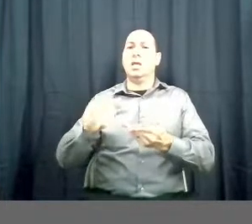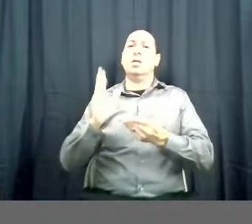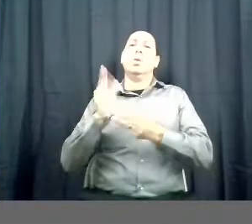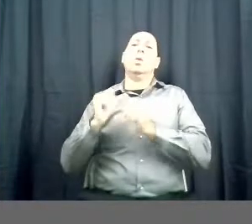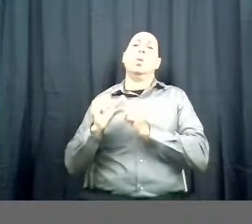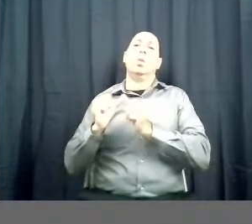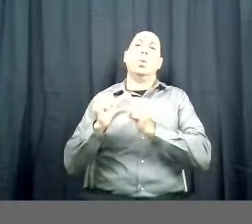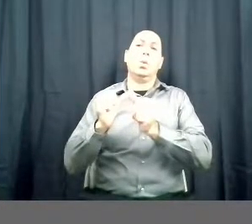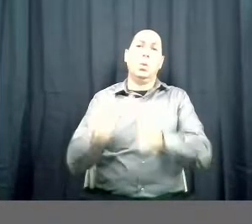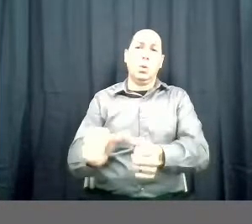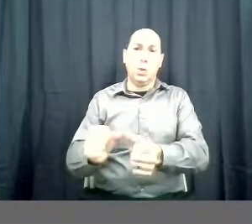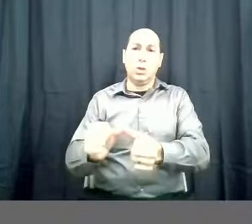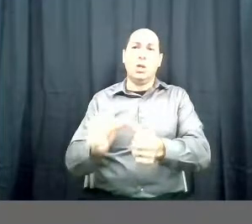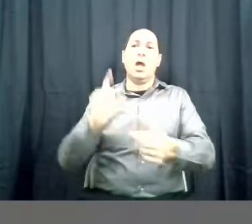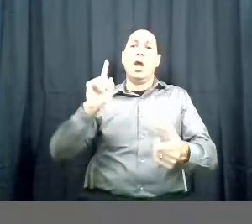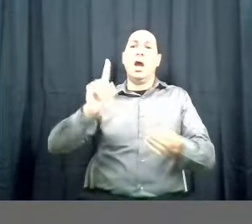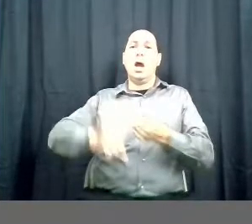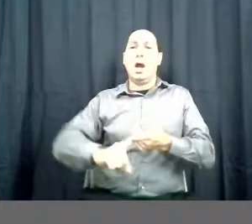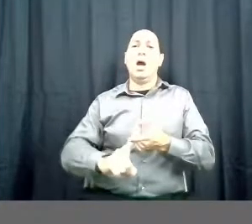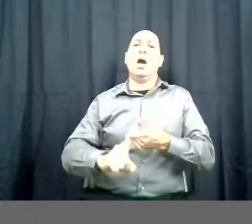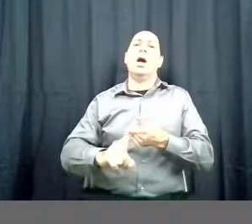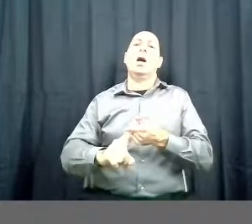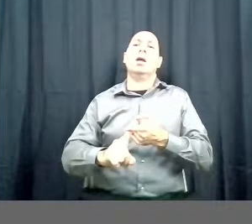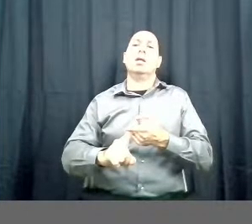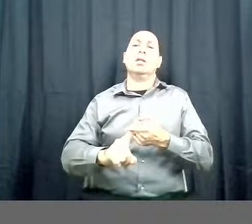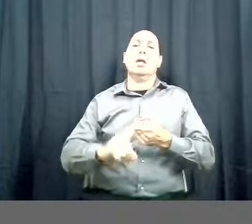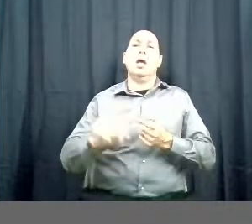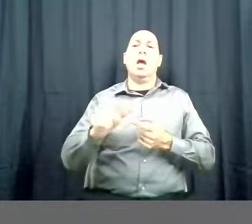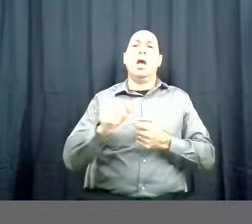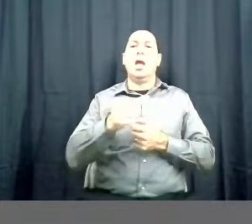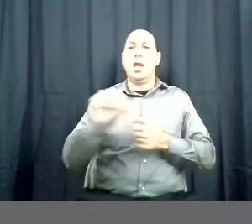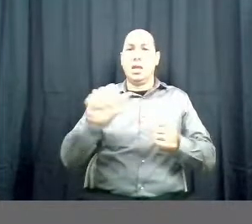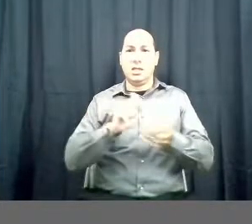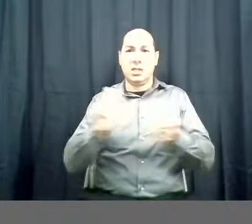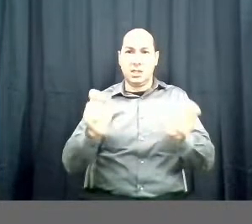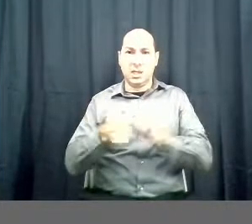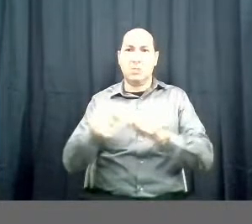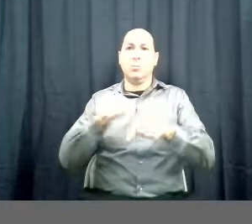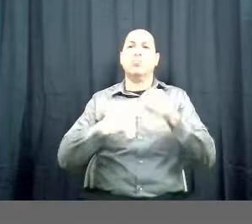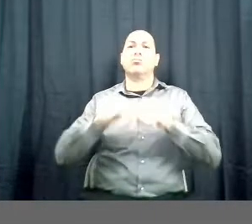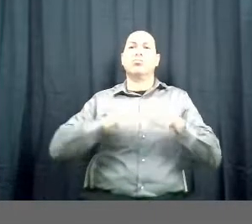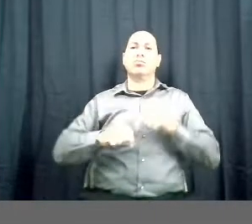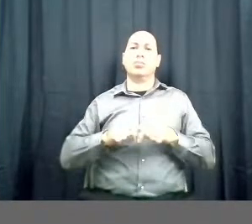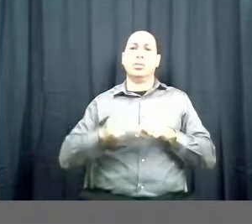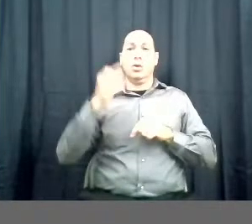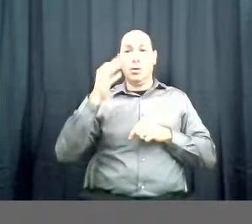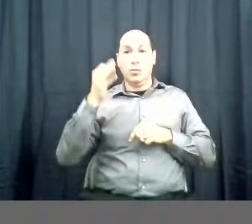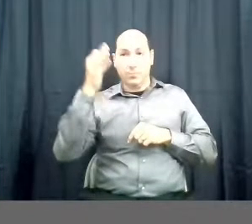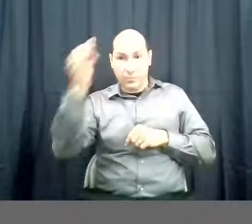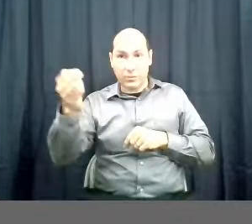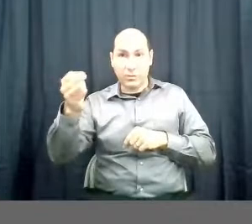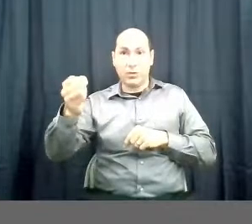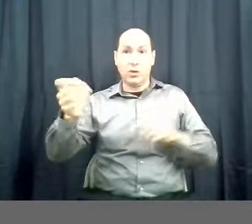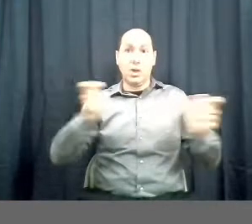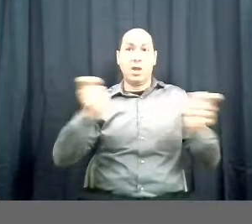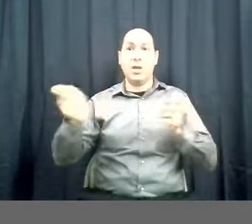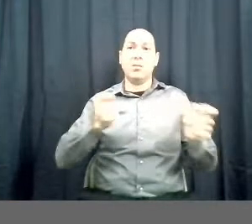until another SPA reverses the expansion. Thus, future administration would have to actively remove